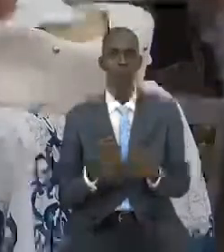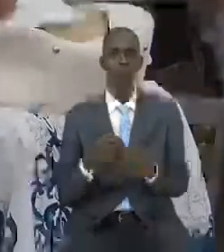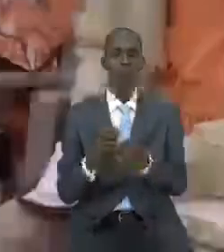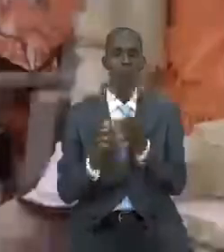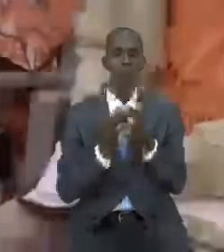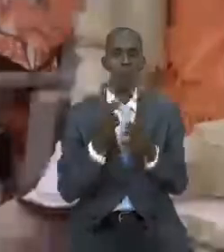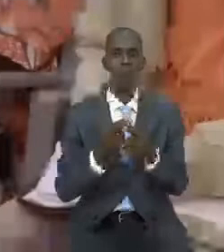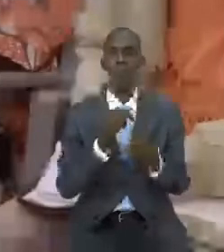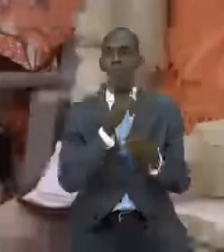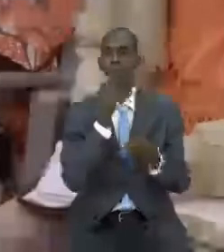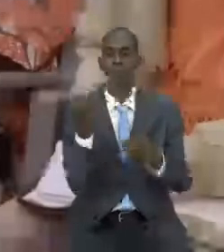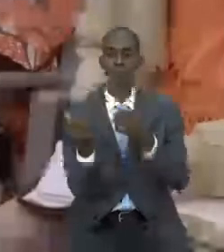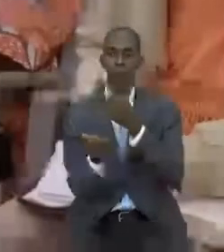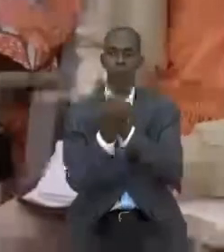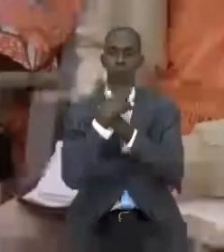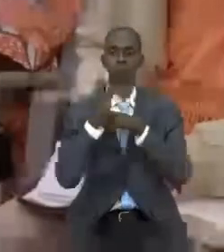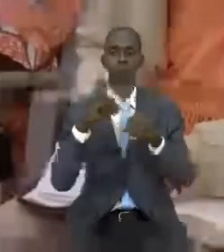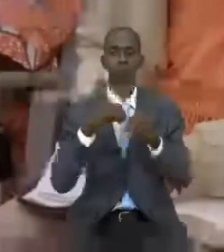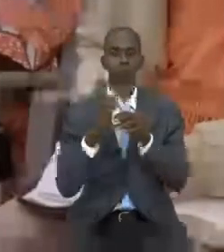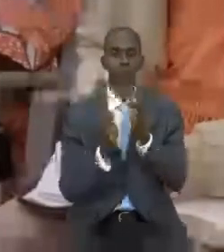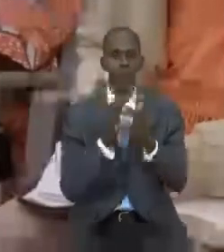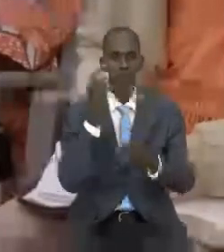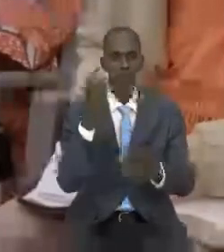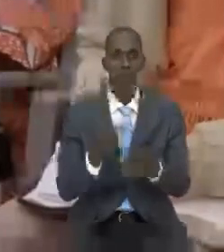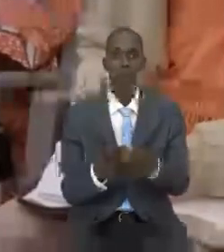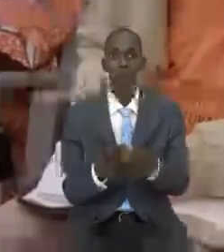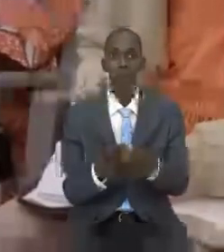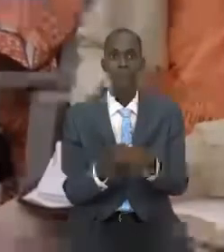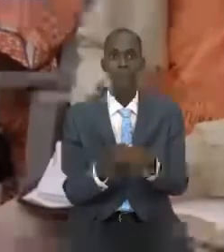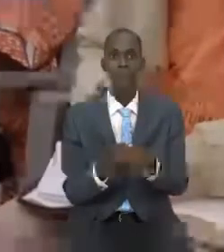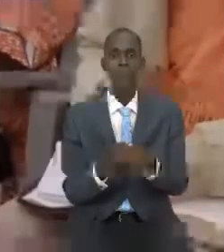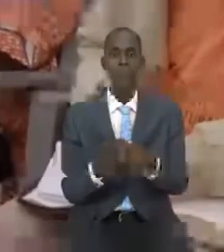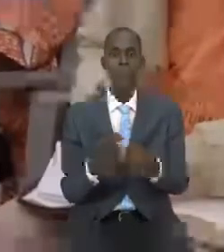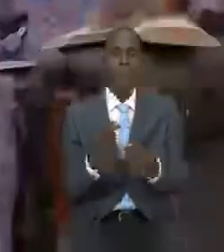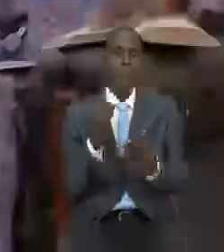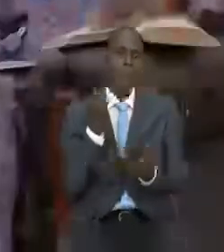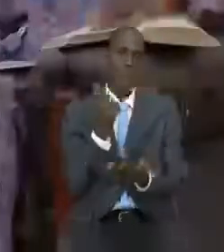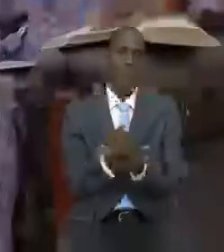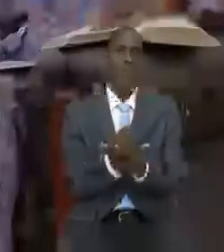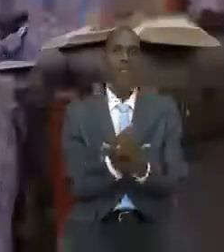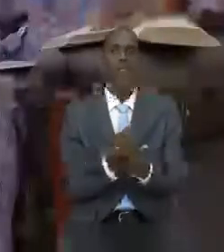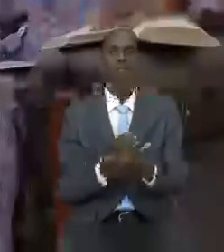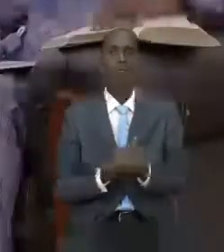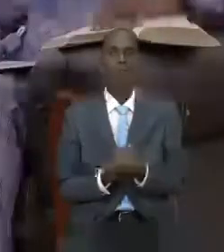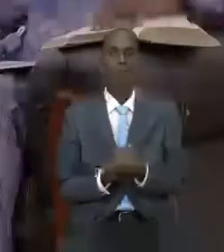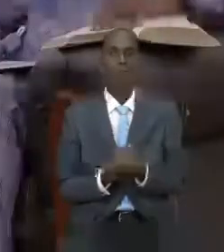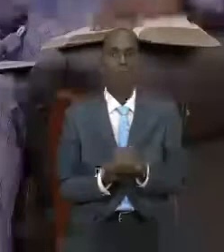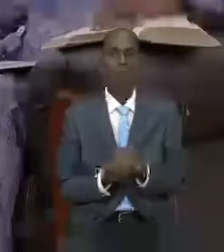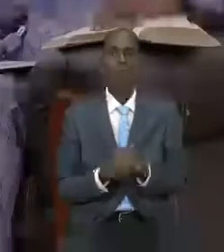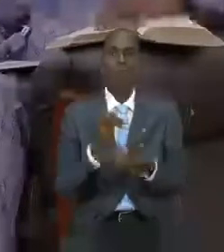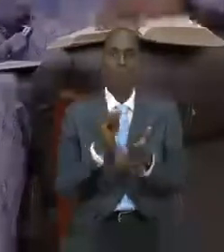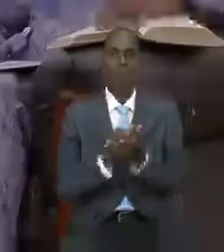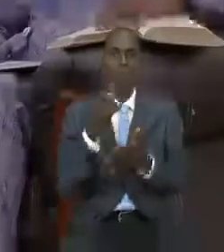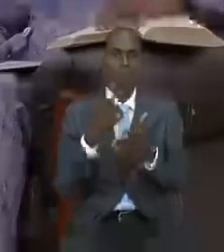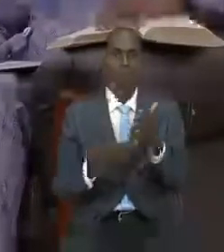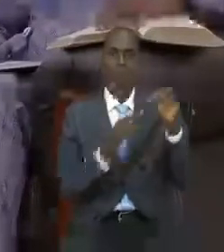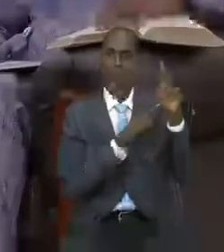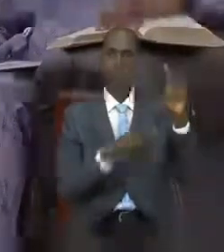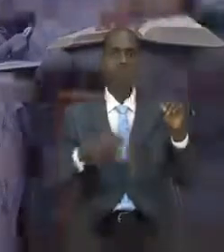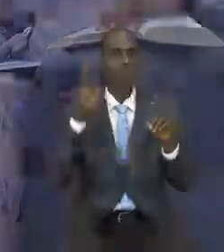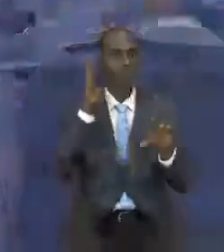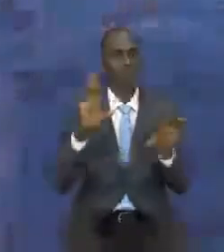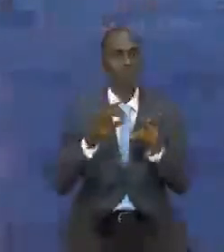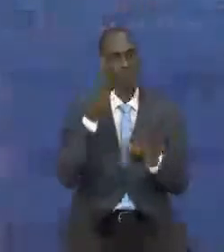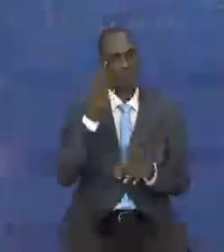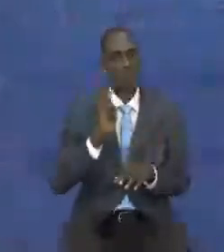unconquerable, unbeatable. Amen. That's what the Lord will do for us today. My